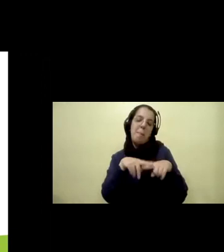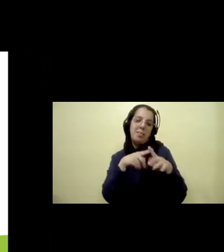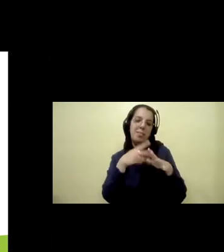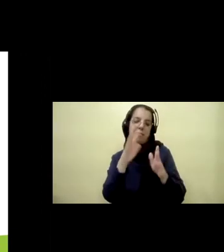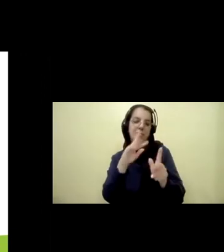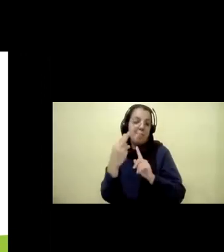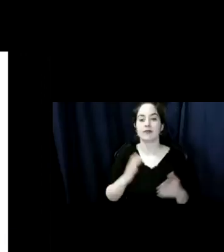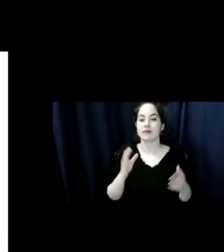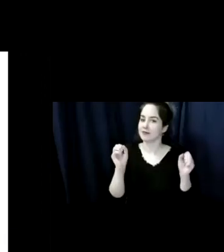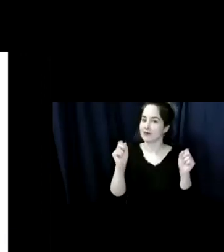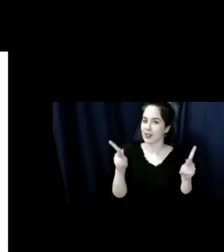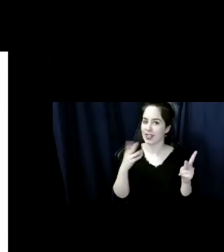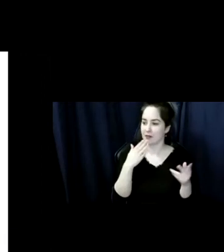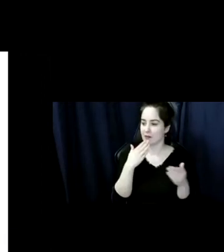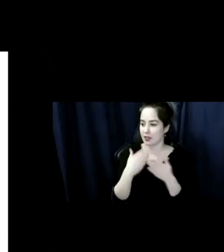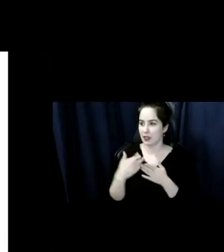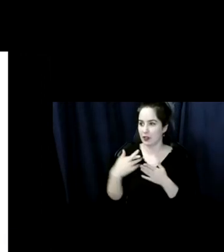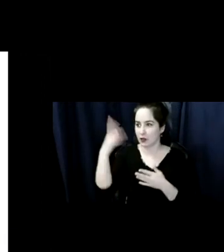the community.